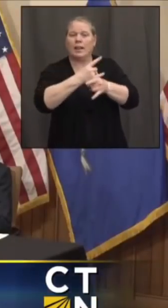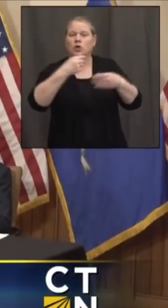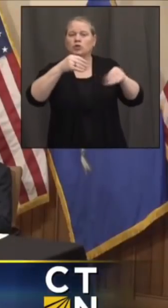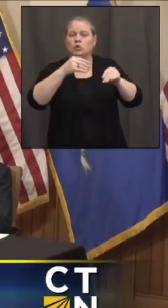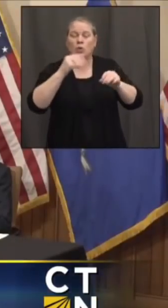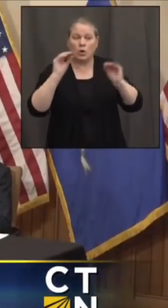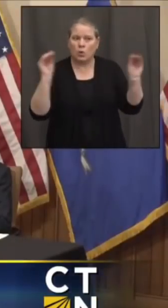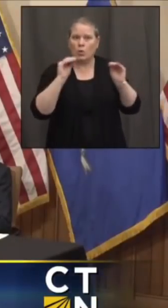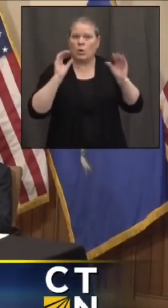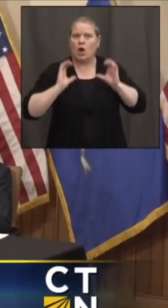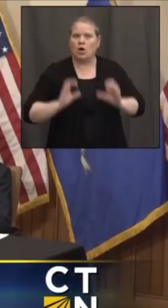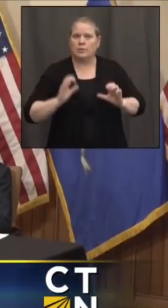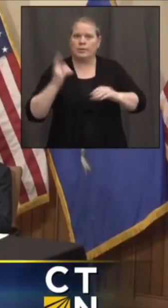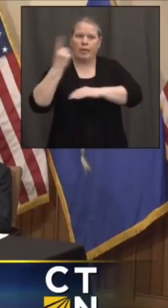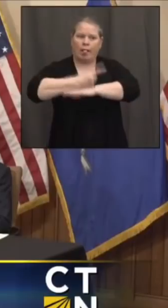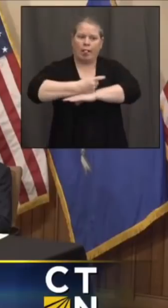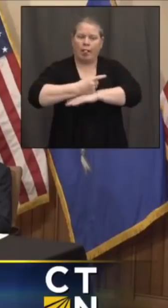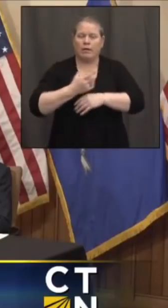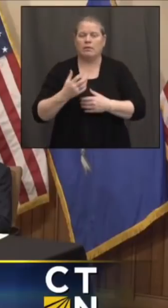WTIC 1080 News.